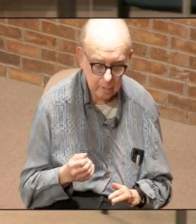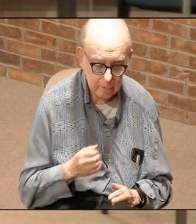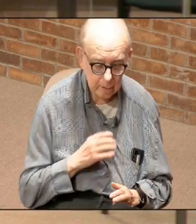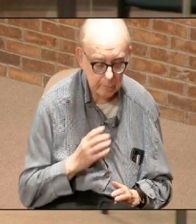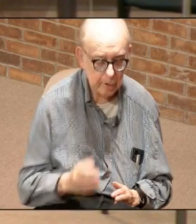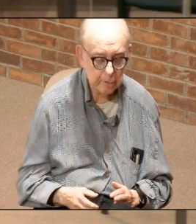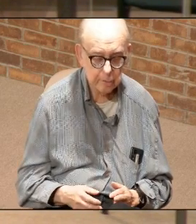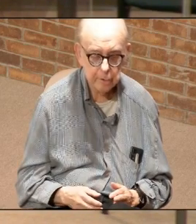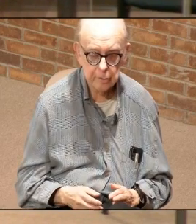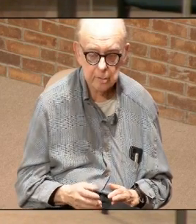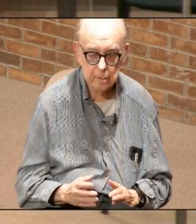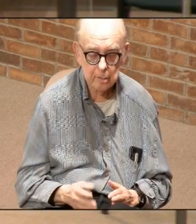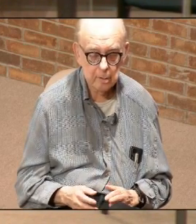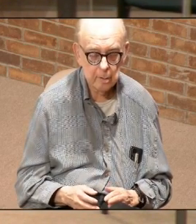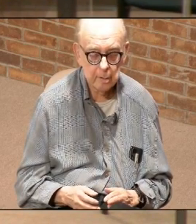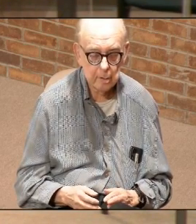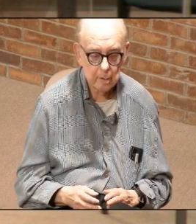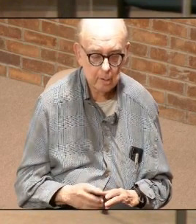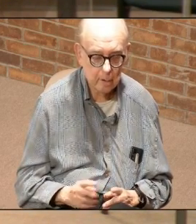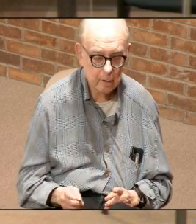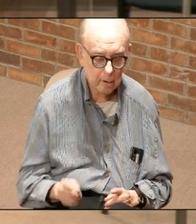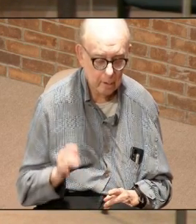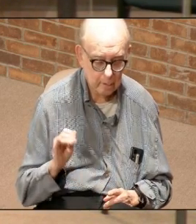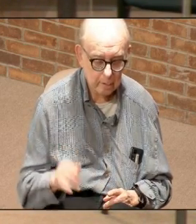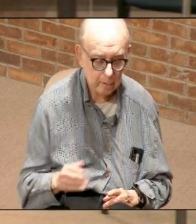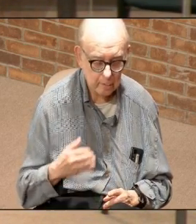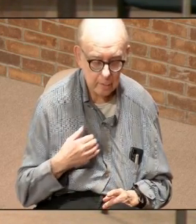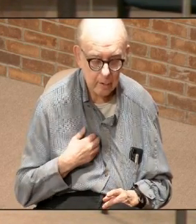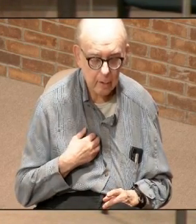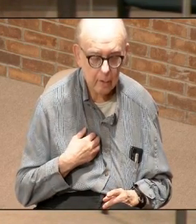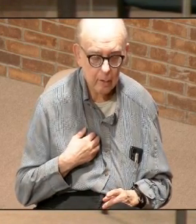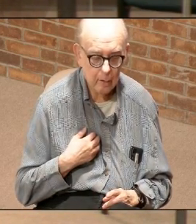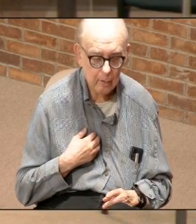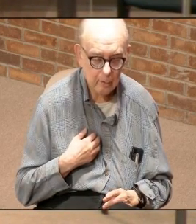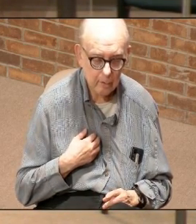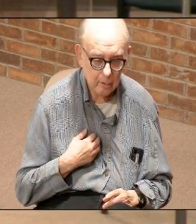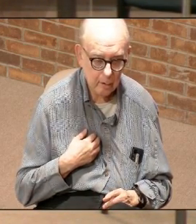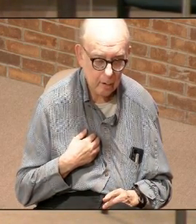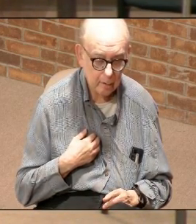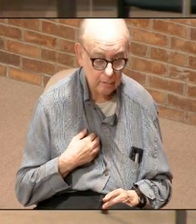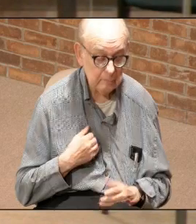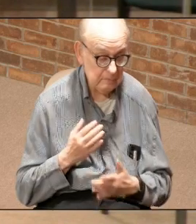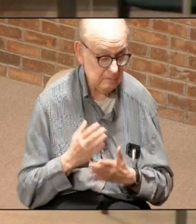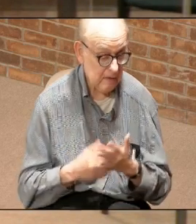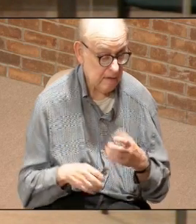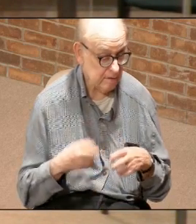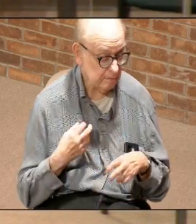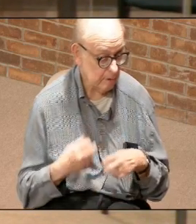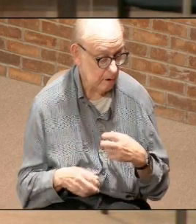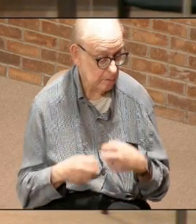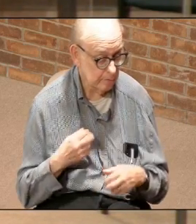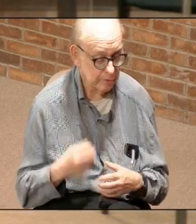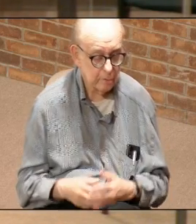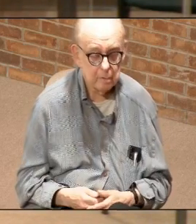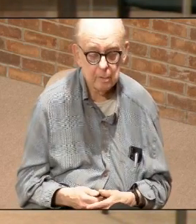Christian, that he still had some problems.